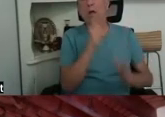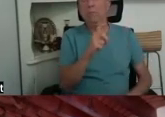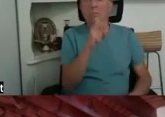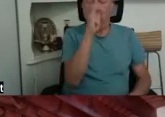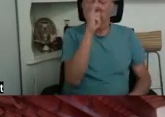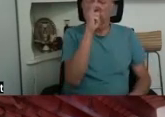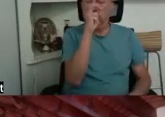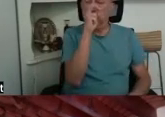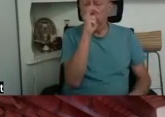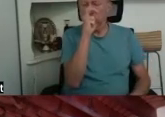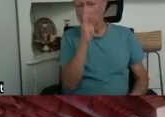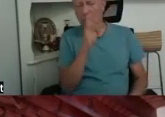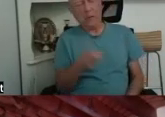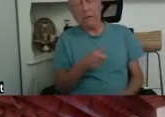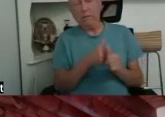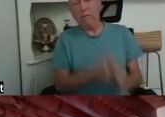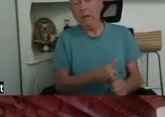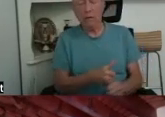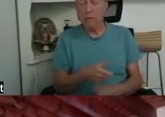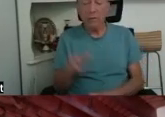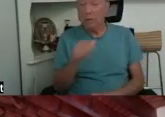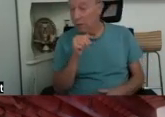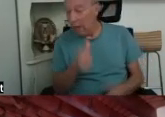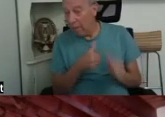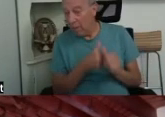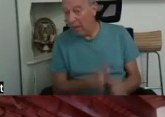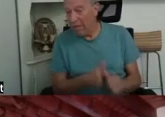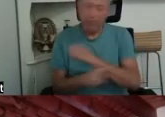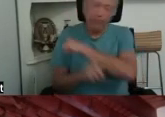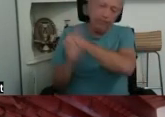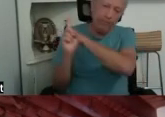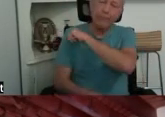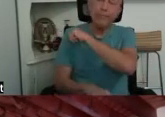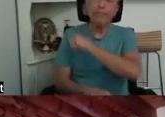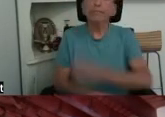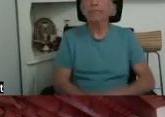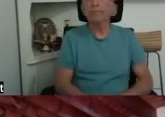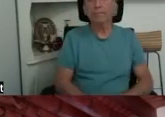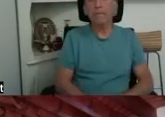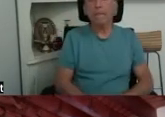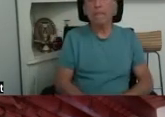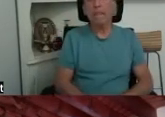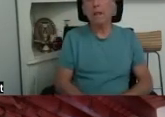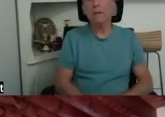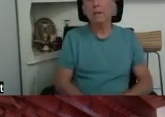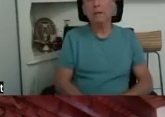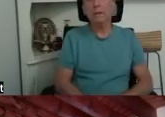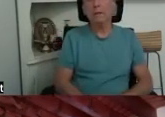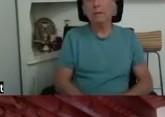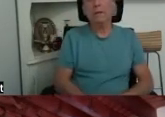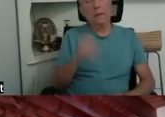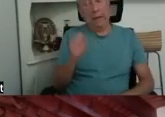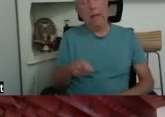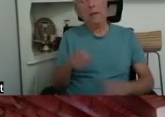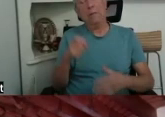enforced. You will get a penalty if you are found not to be in compliance. In the long run, it can cost your